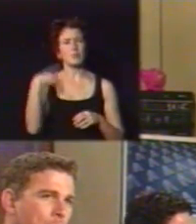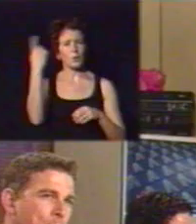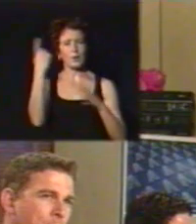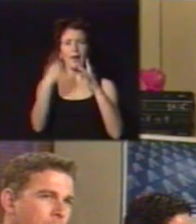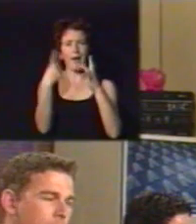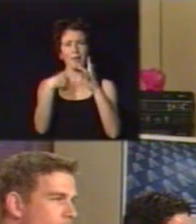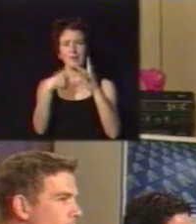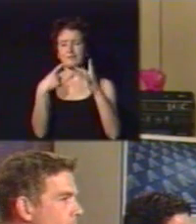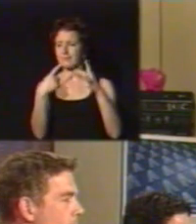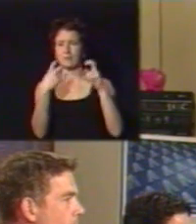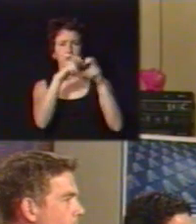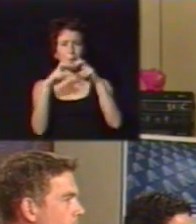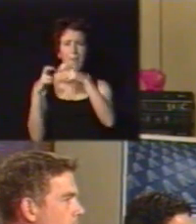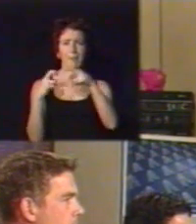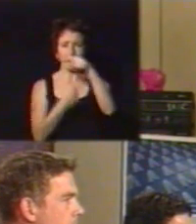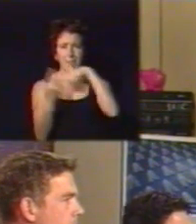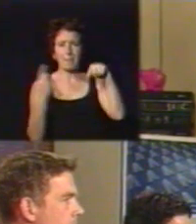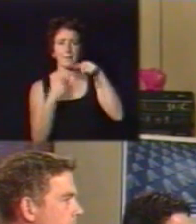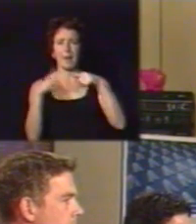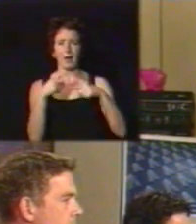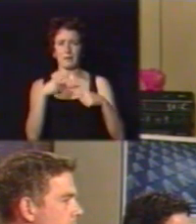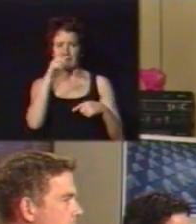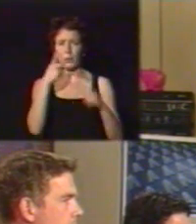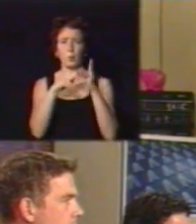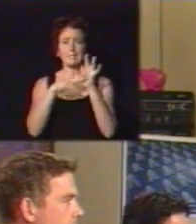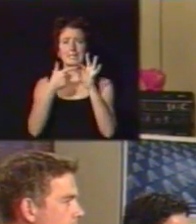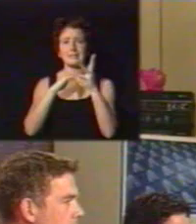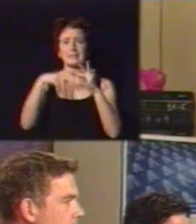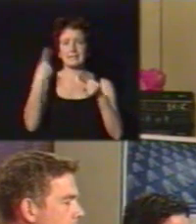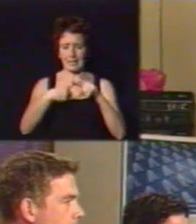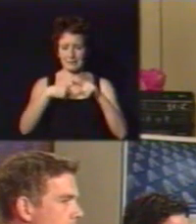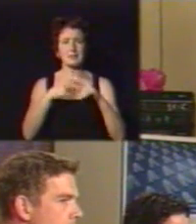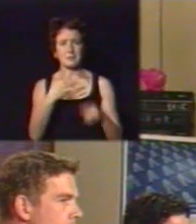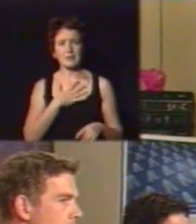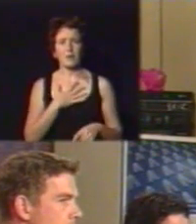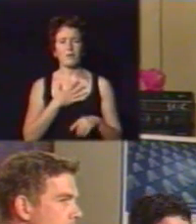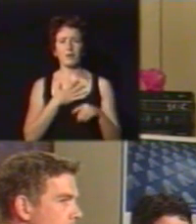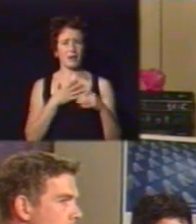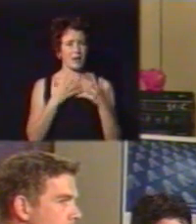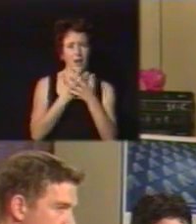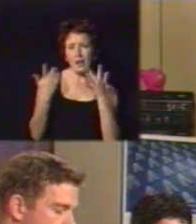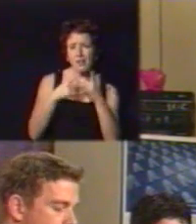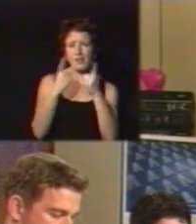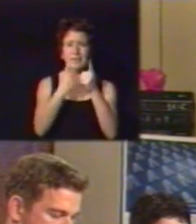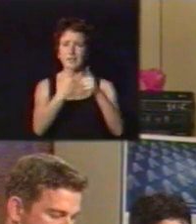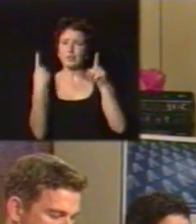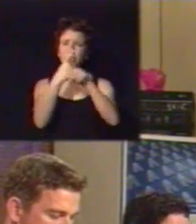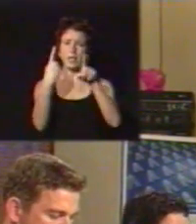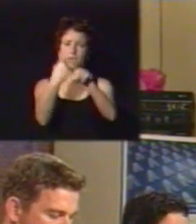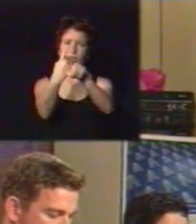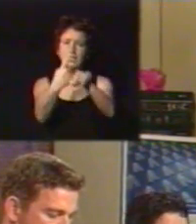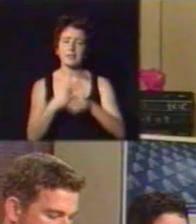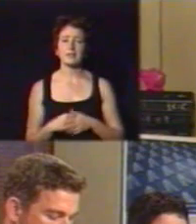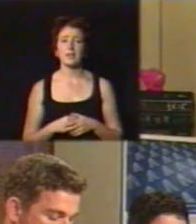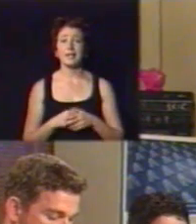and AIS people face. Is there any progress locally, nationally, internationally in sort of getting things to a better state of affairs? Yeah, the last almost